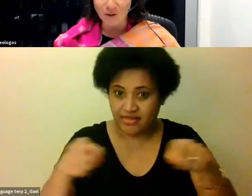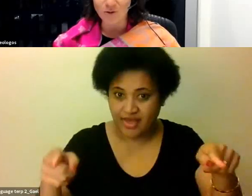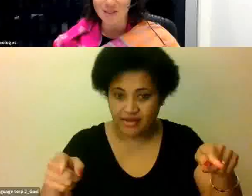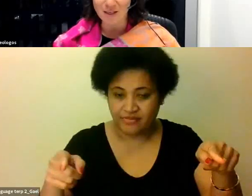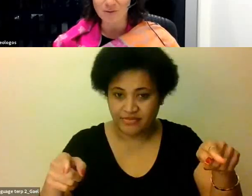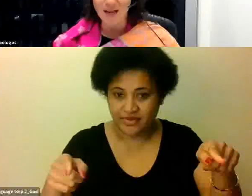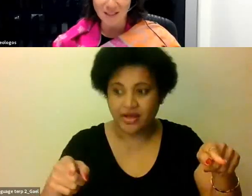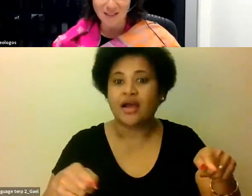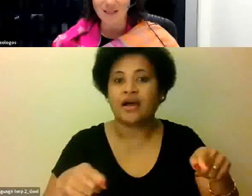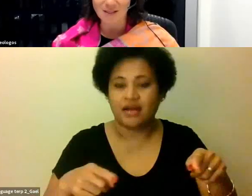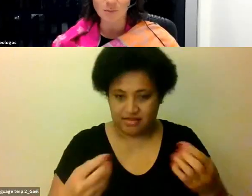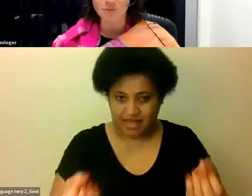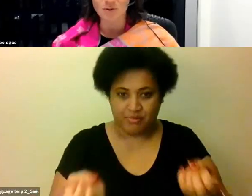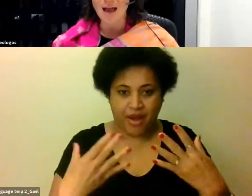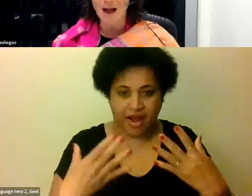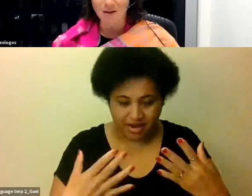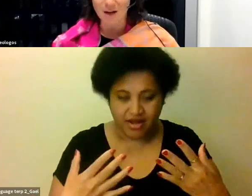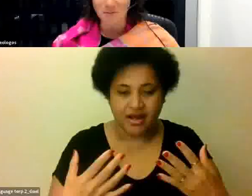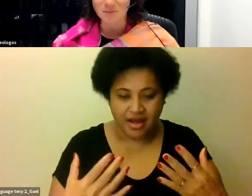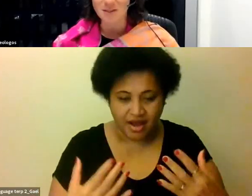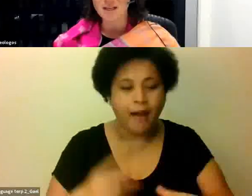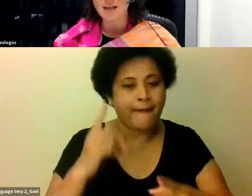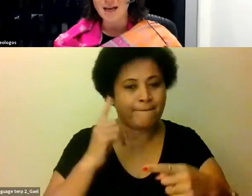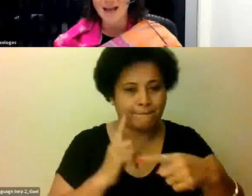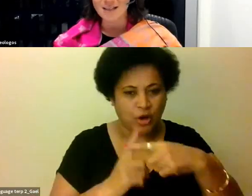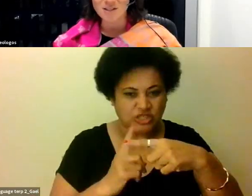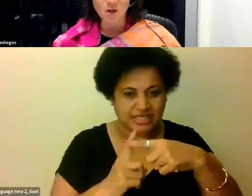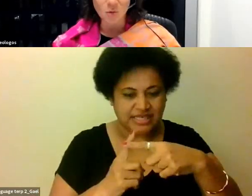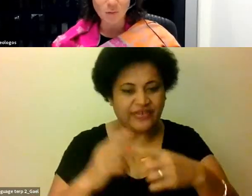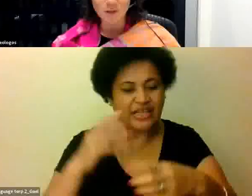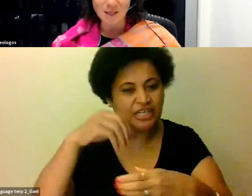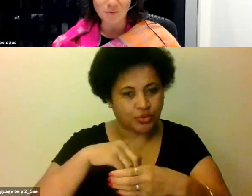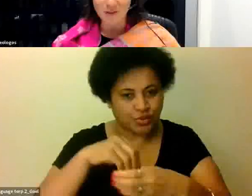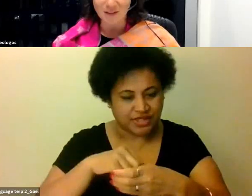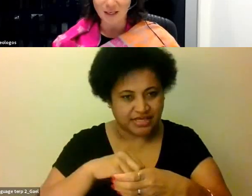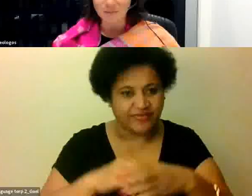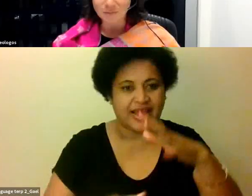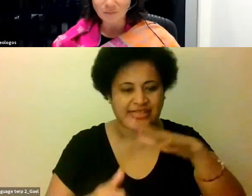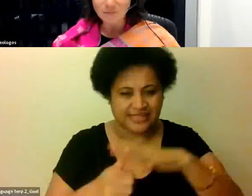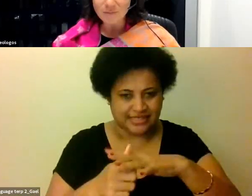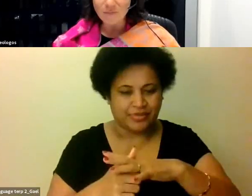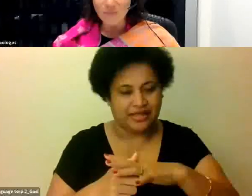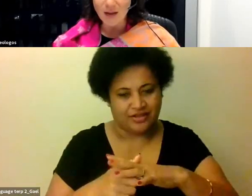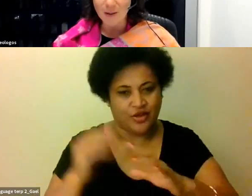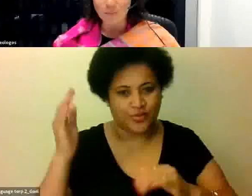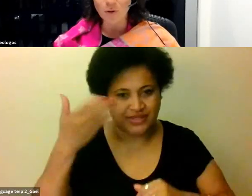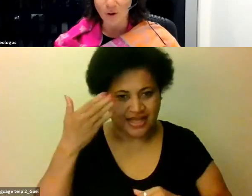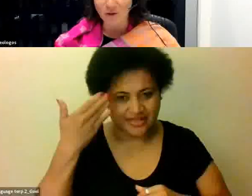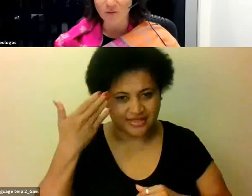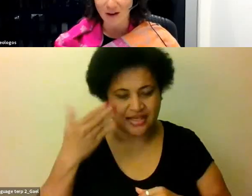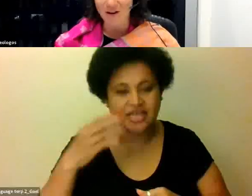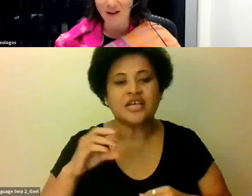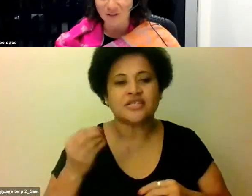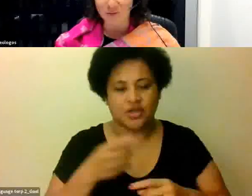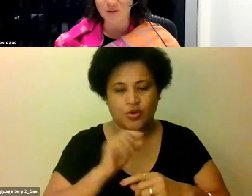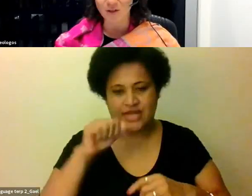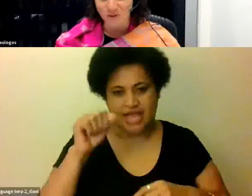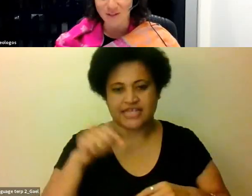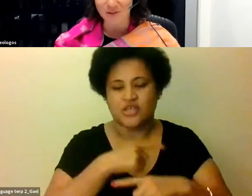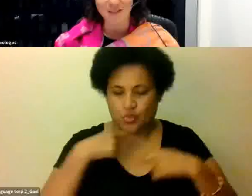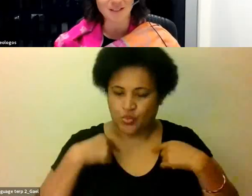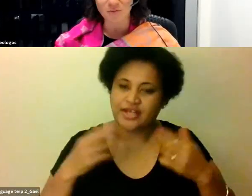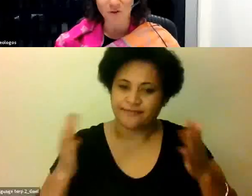positive, inclusive, and accessible outcomes. And so we would definitely promote that kind